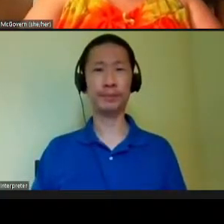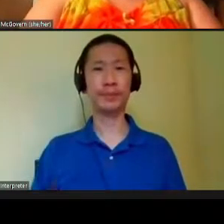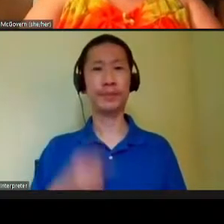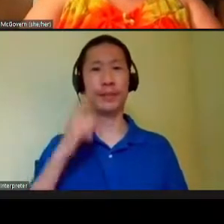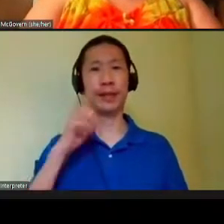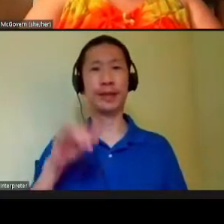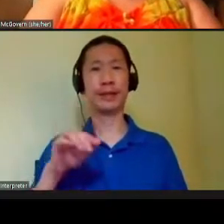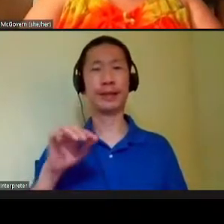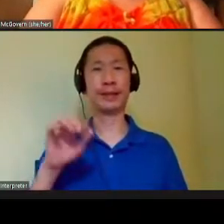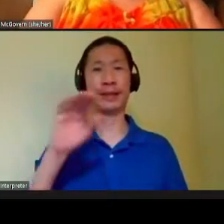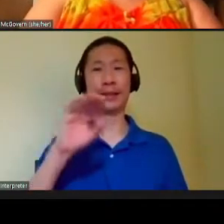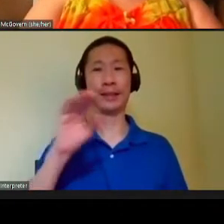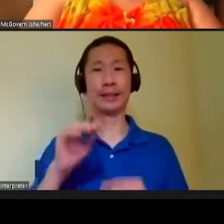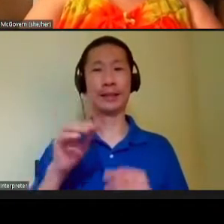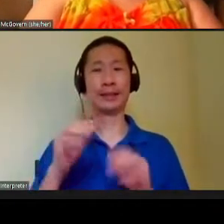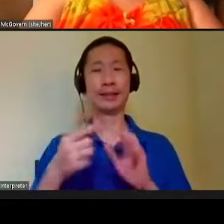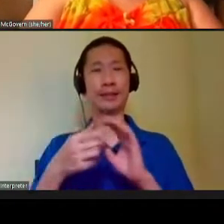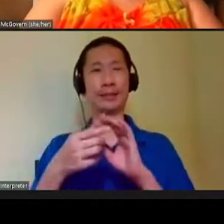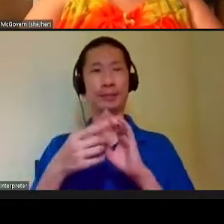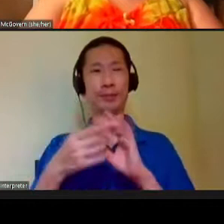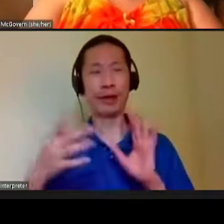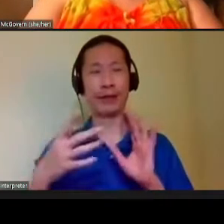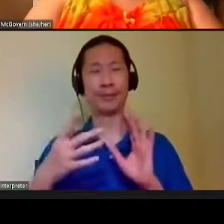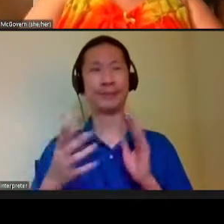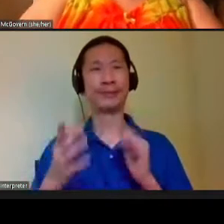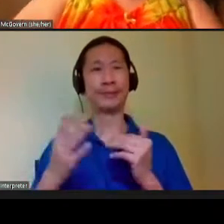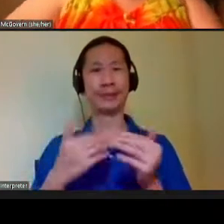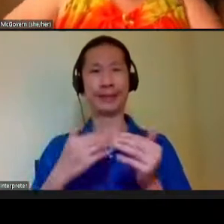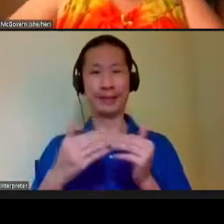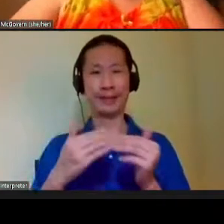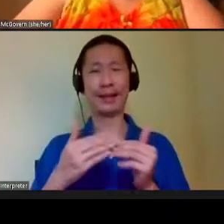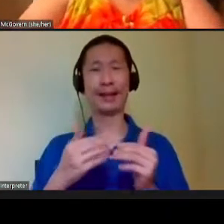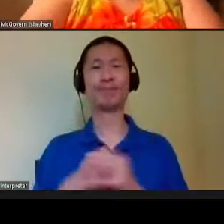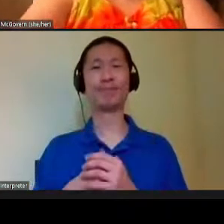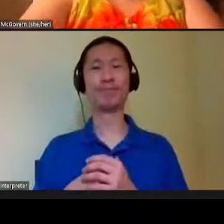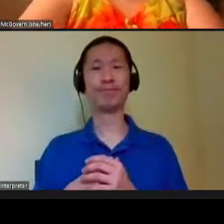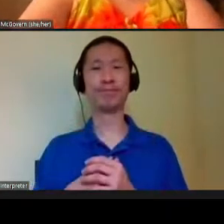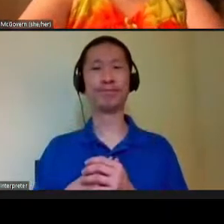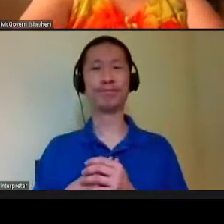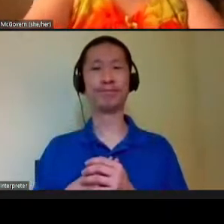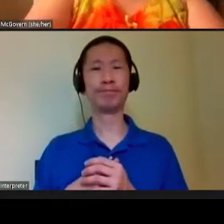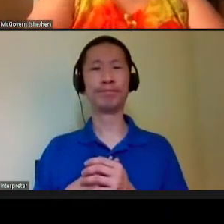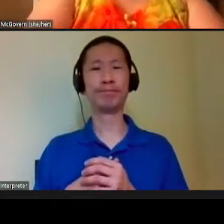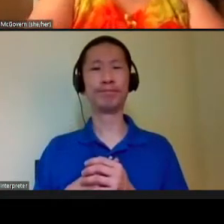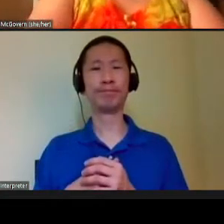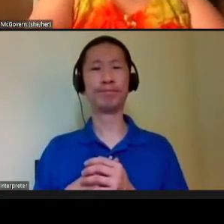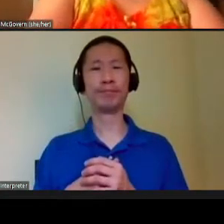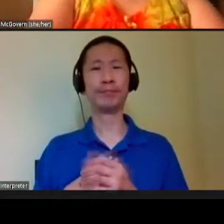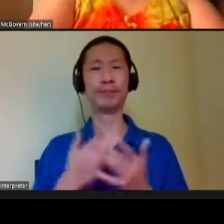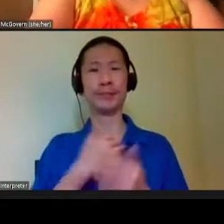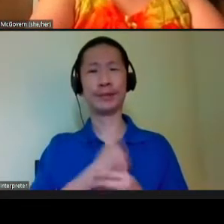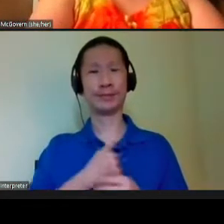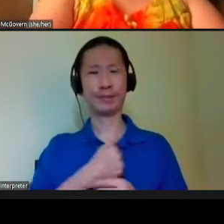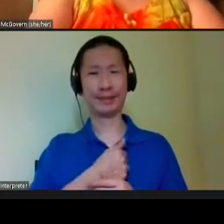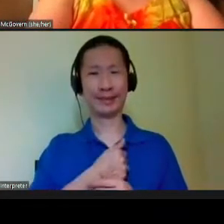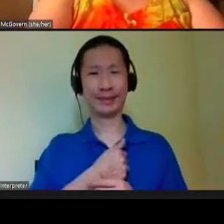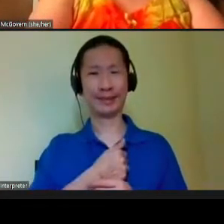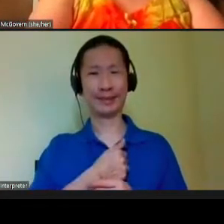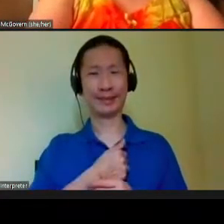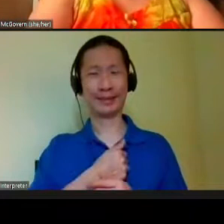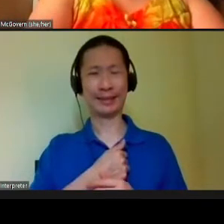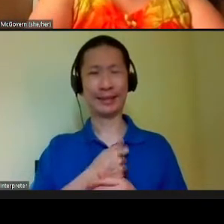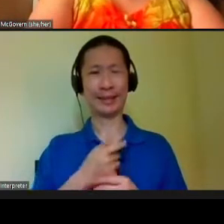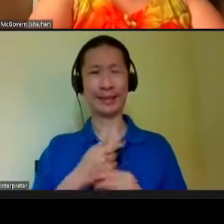dropped for a second and I almost made a face. So here are a So sorry, I keep, I'm worried about my